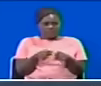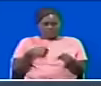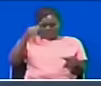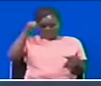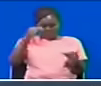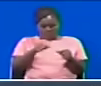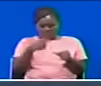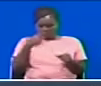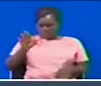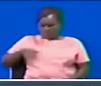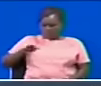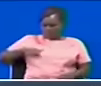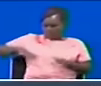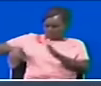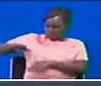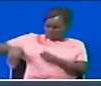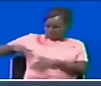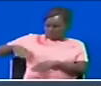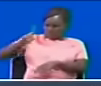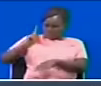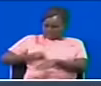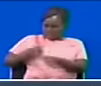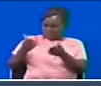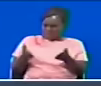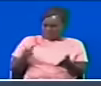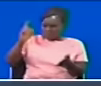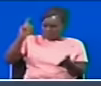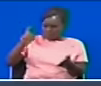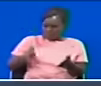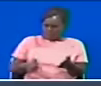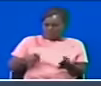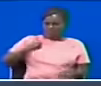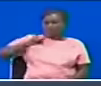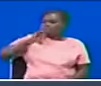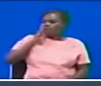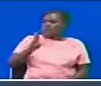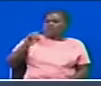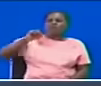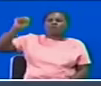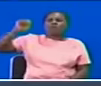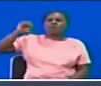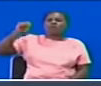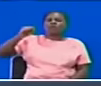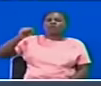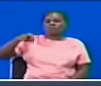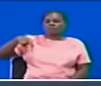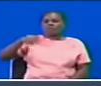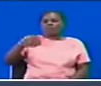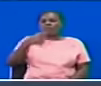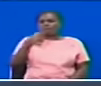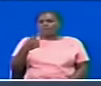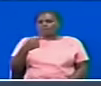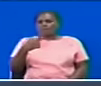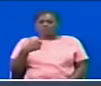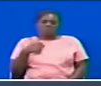even telling women in Bomas, I mean, a time has come, you must be a politician. Yeah. But if you walk out there and start saying, oh,